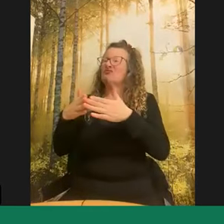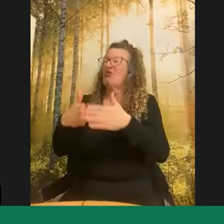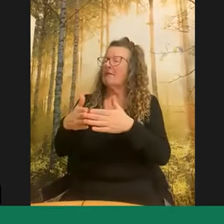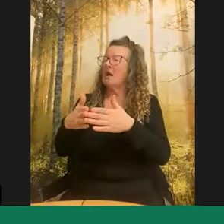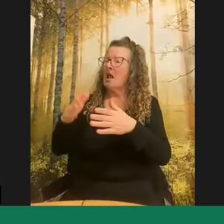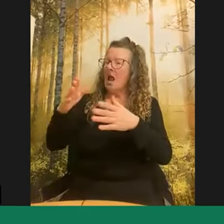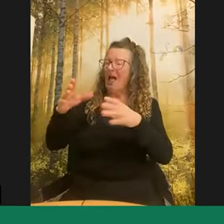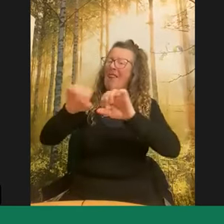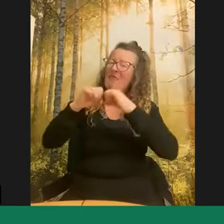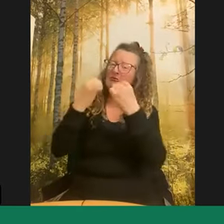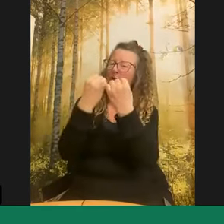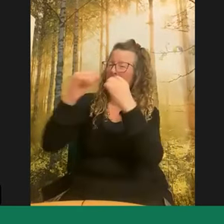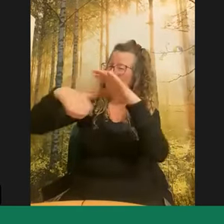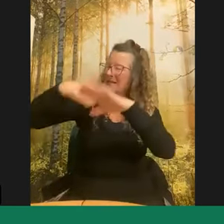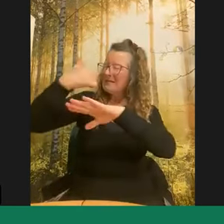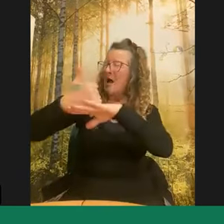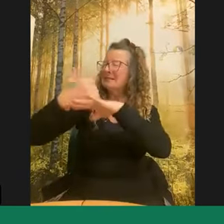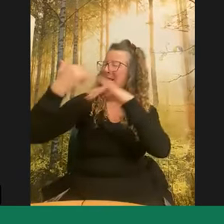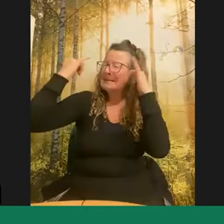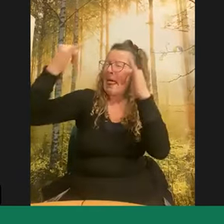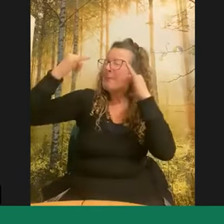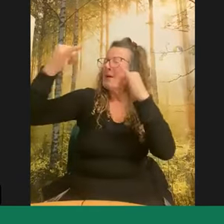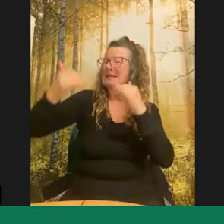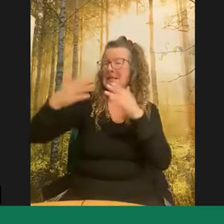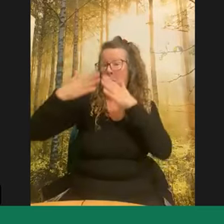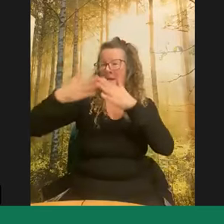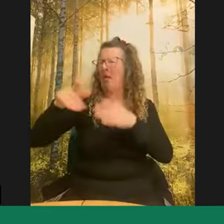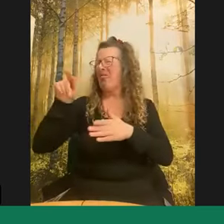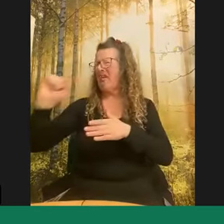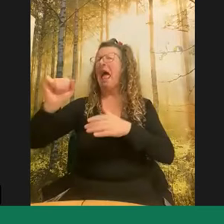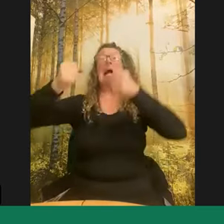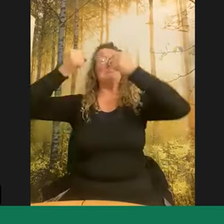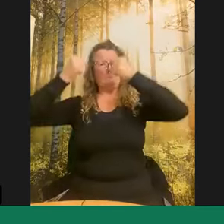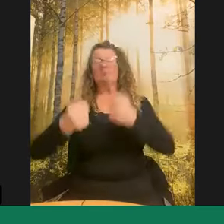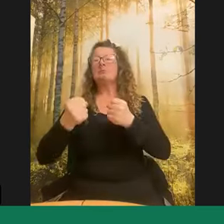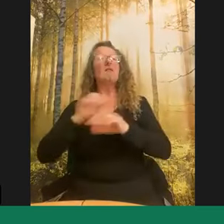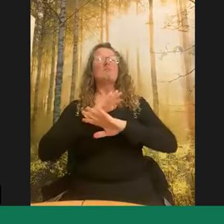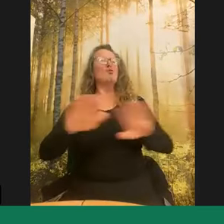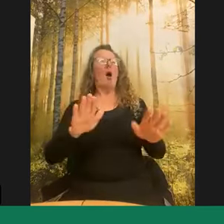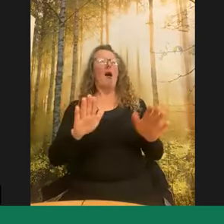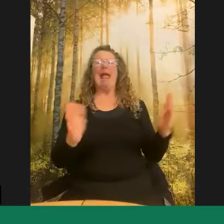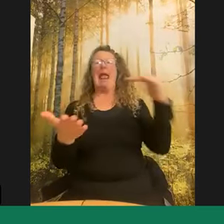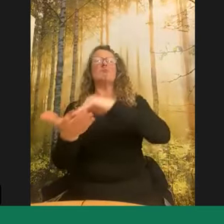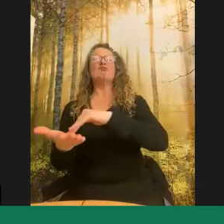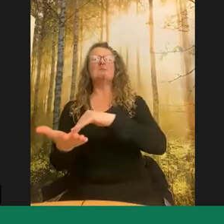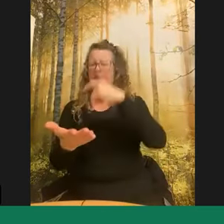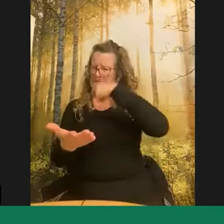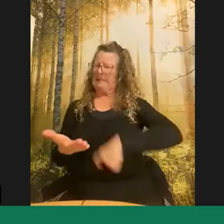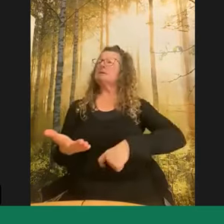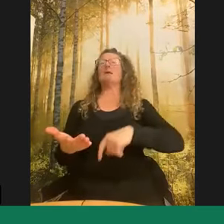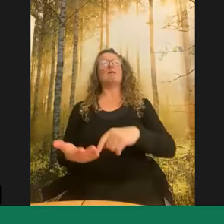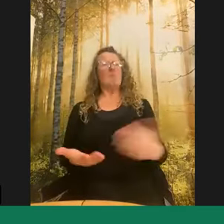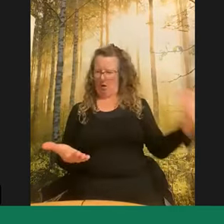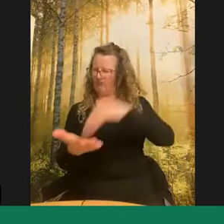that started this celebration of Windrush, they're very adamant that they're not immigrants, that they are citizens and they came as